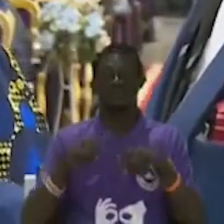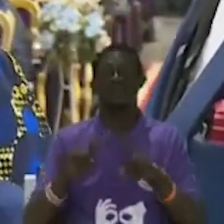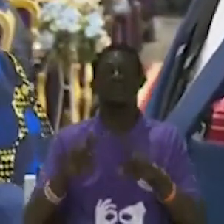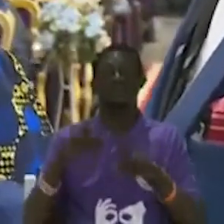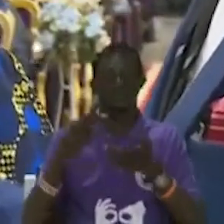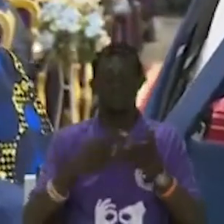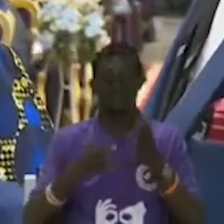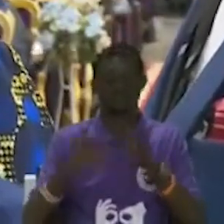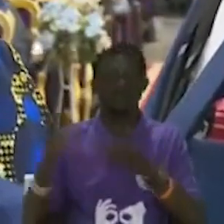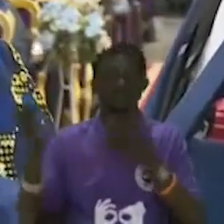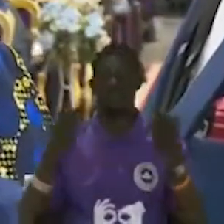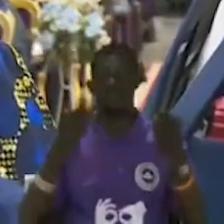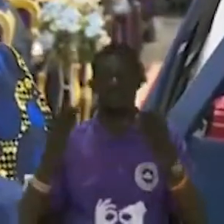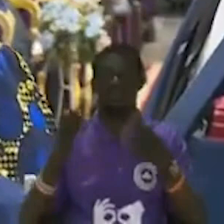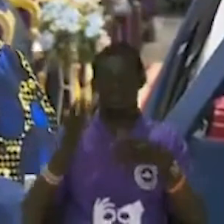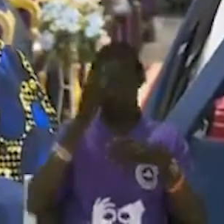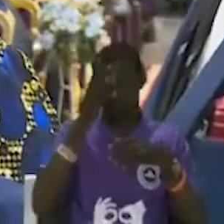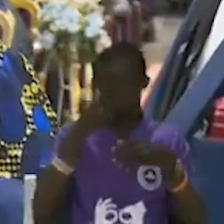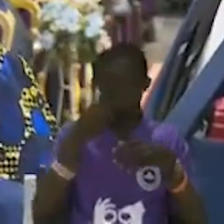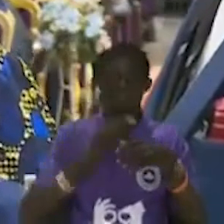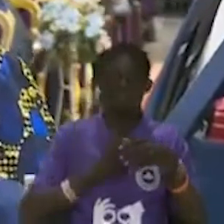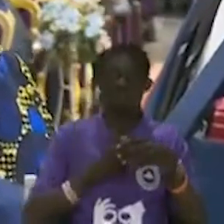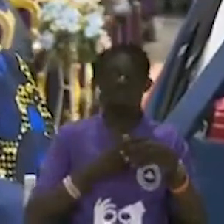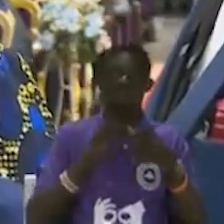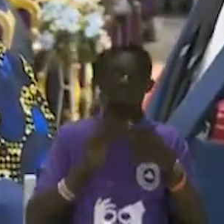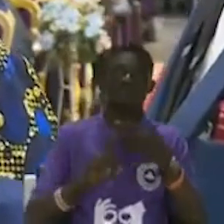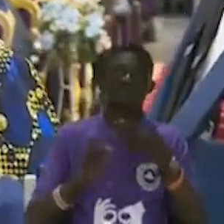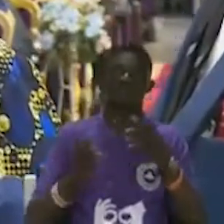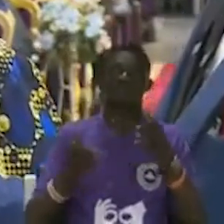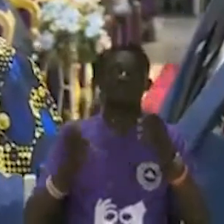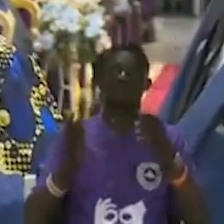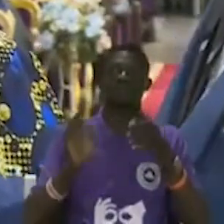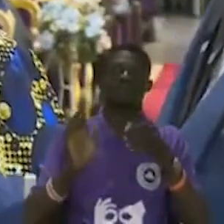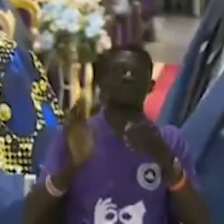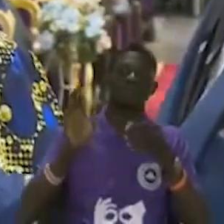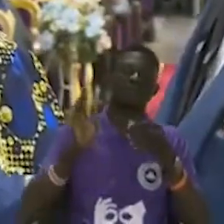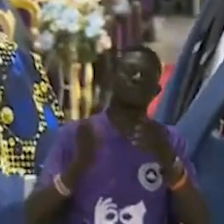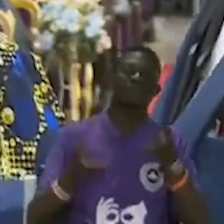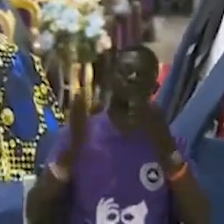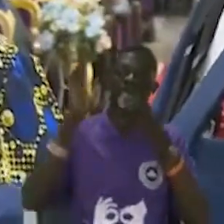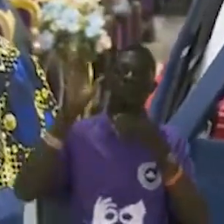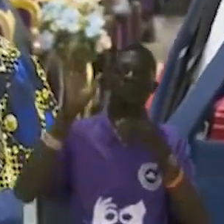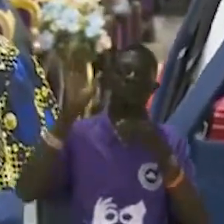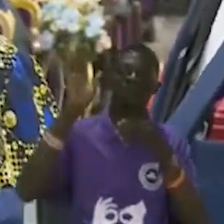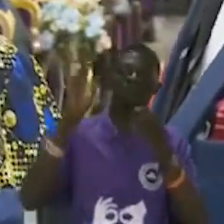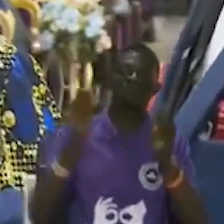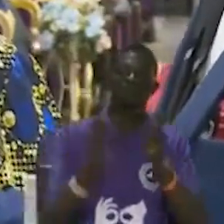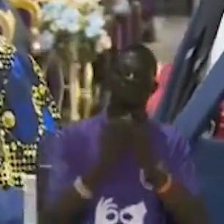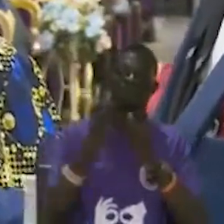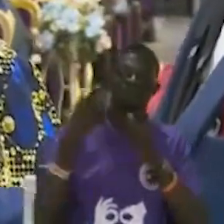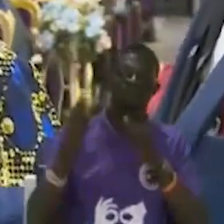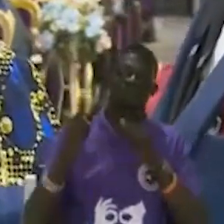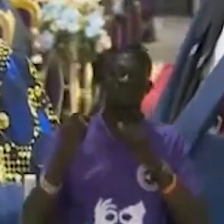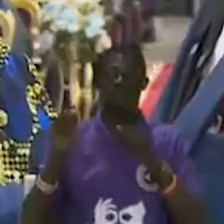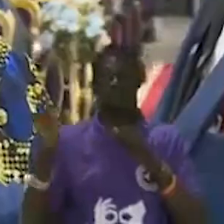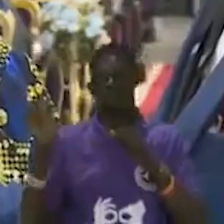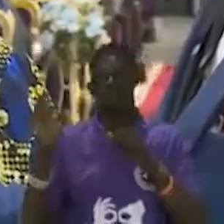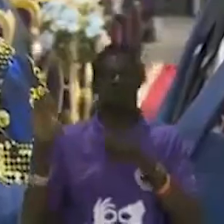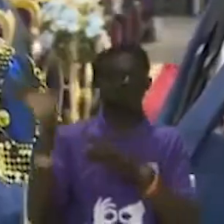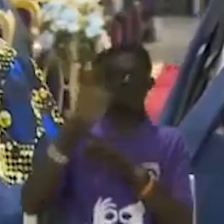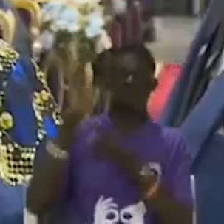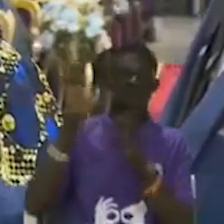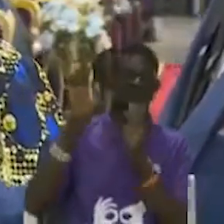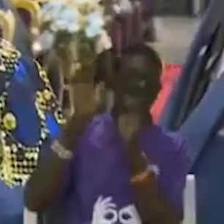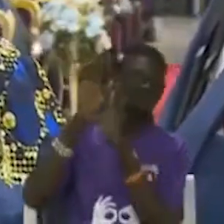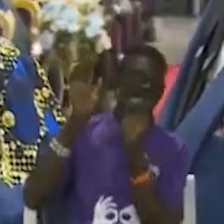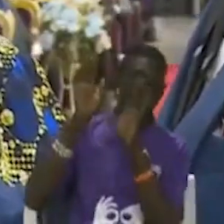Holy Ghost service, Daddy told us to lift up our phones with the flashlight. And as